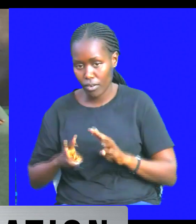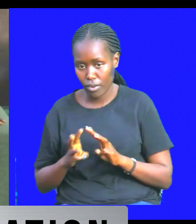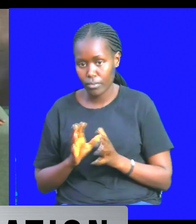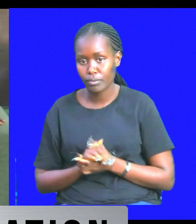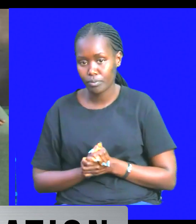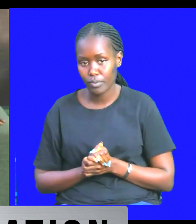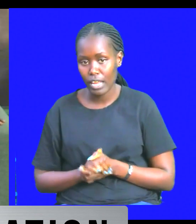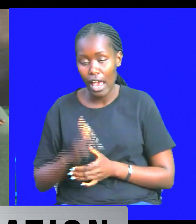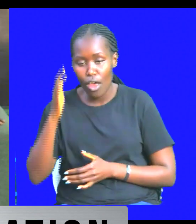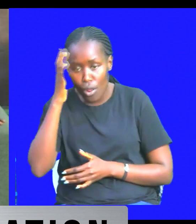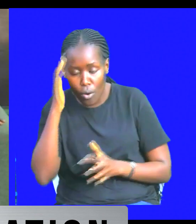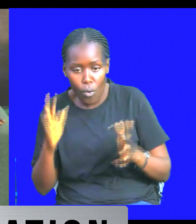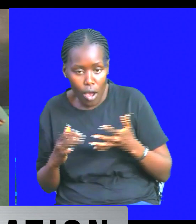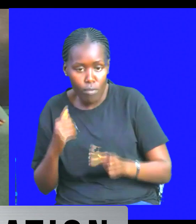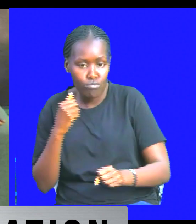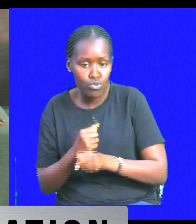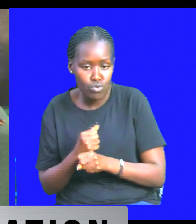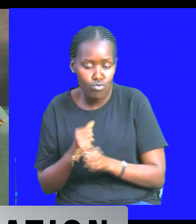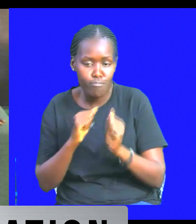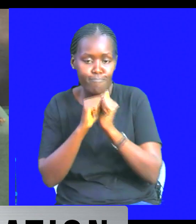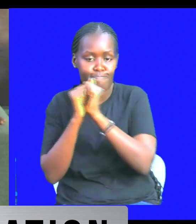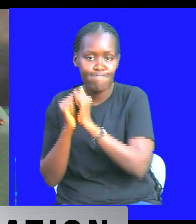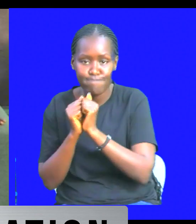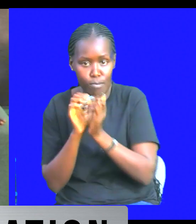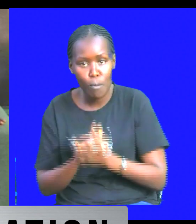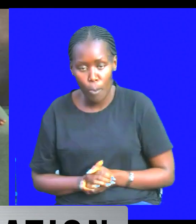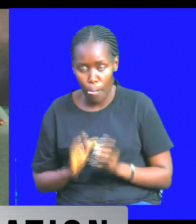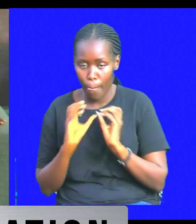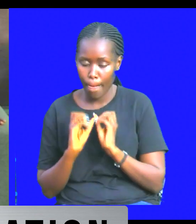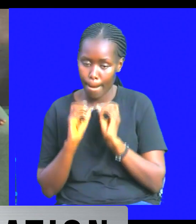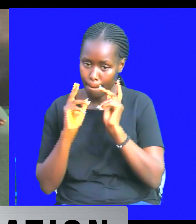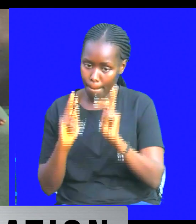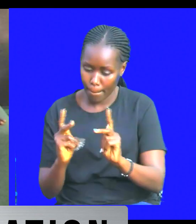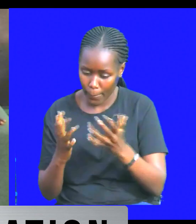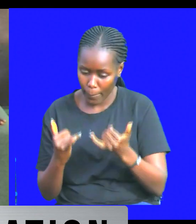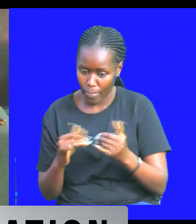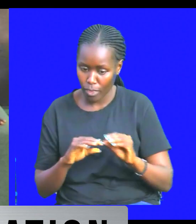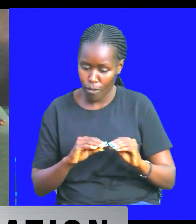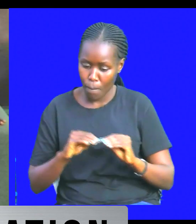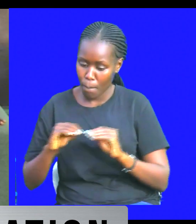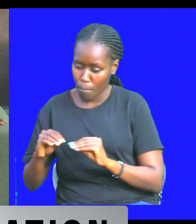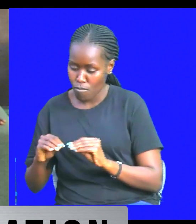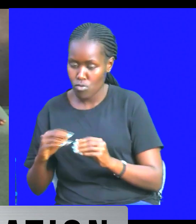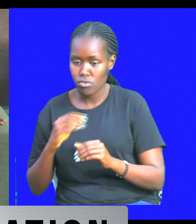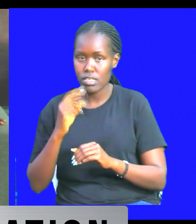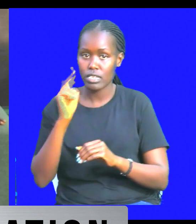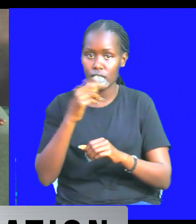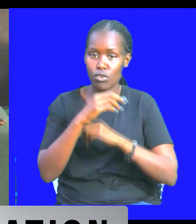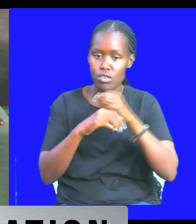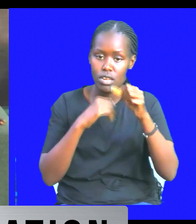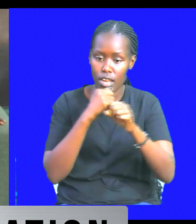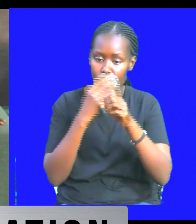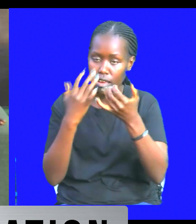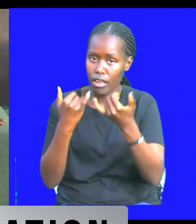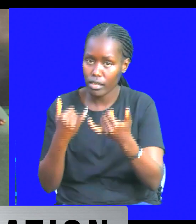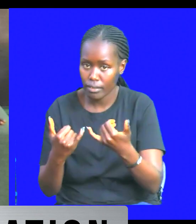how to work with them. Yeah. Okay. We are moving into the second year, and at this stage we are moving